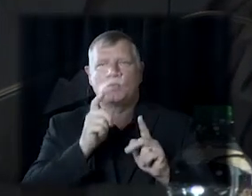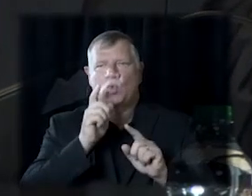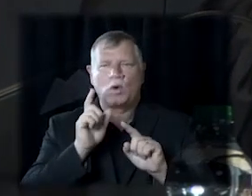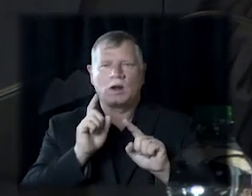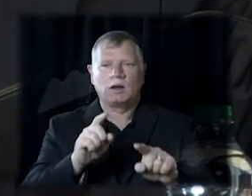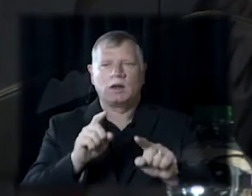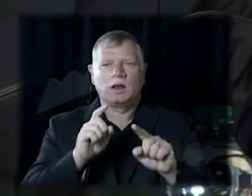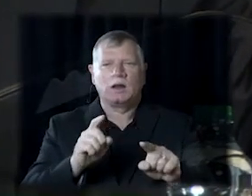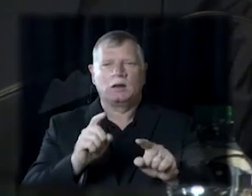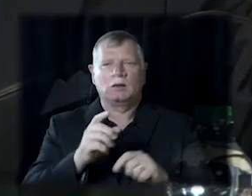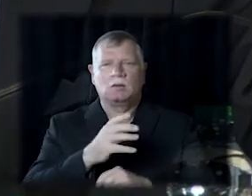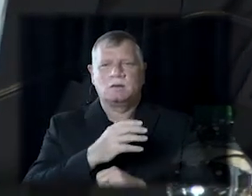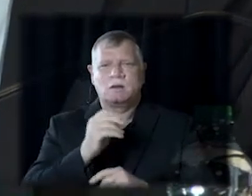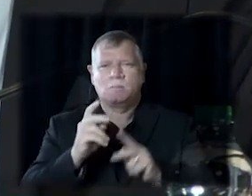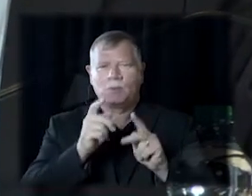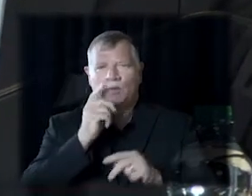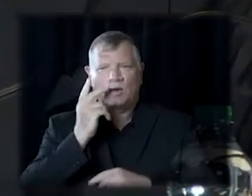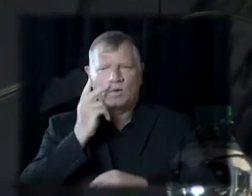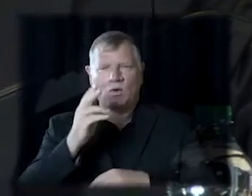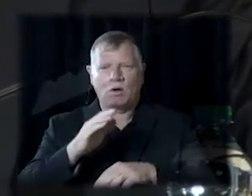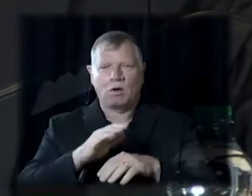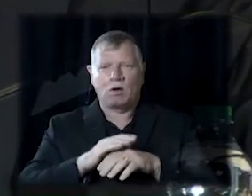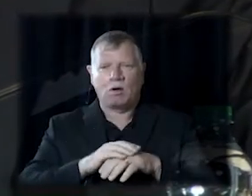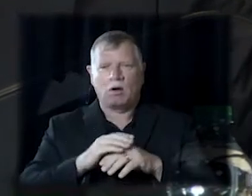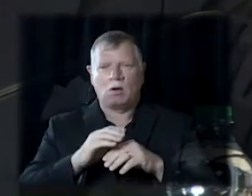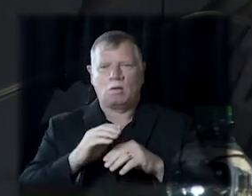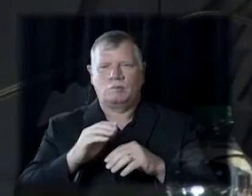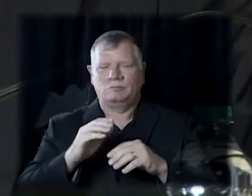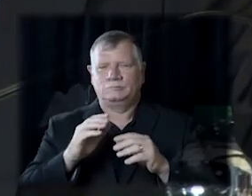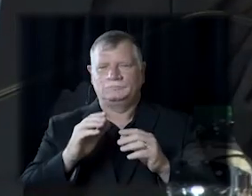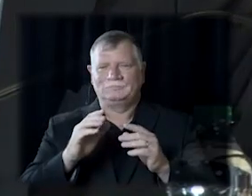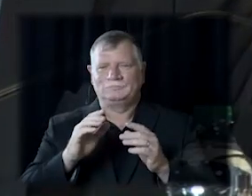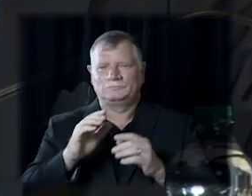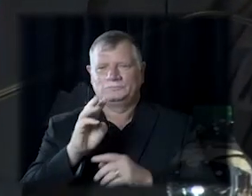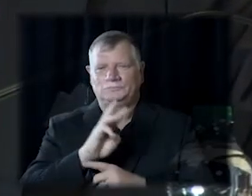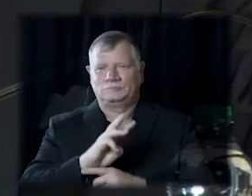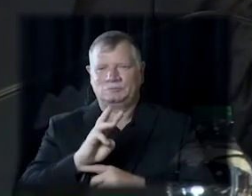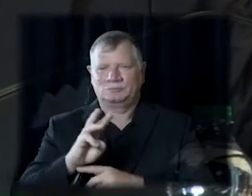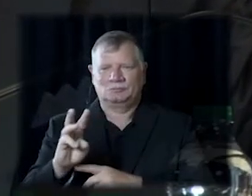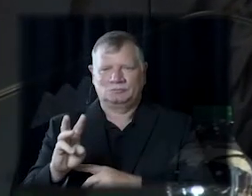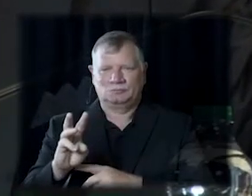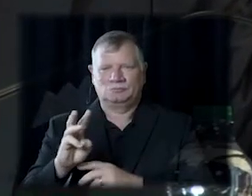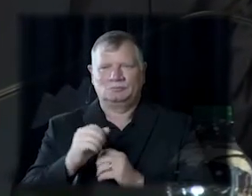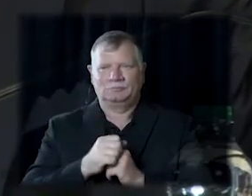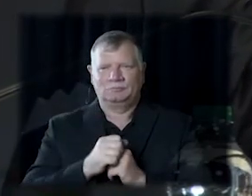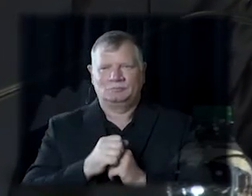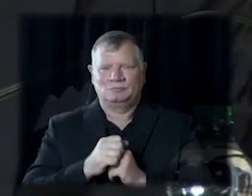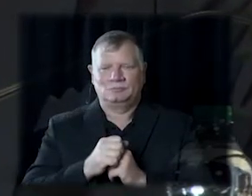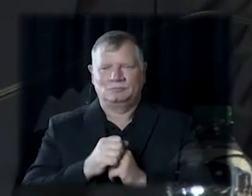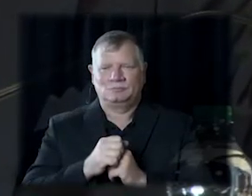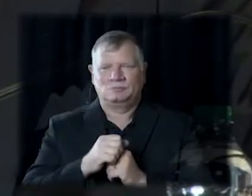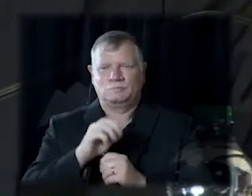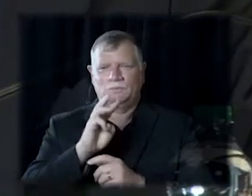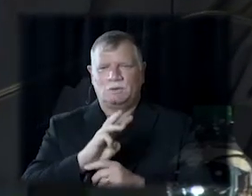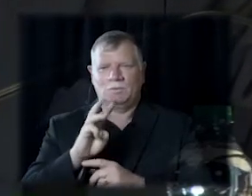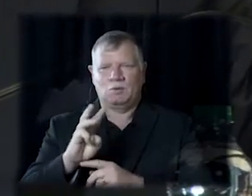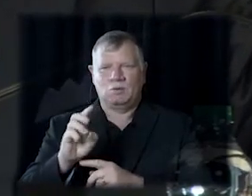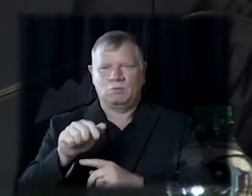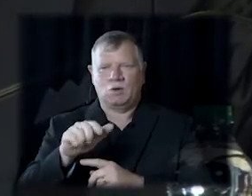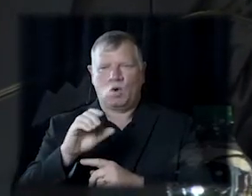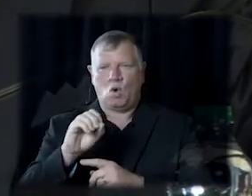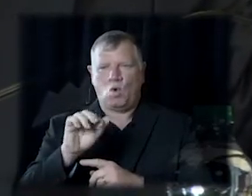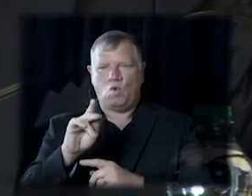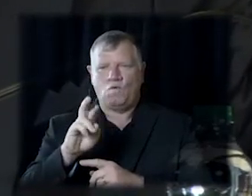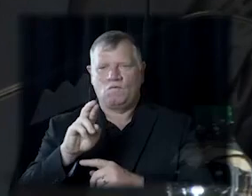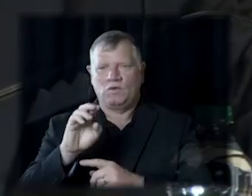also everyone that is watching the live stream of the meeting via the board's website at